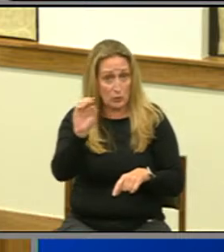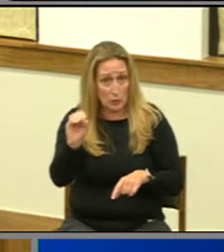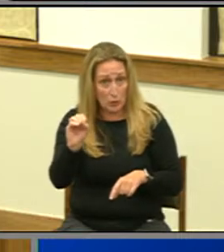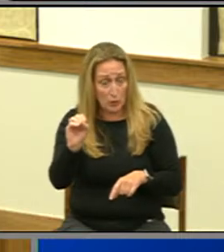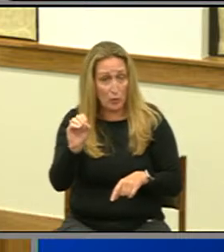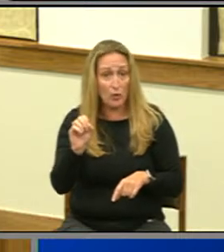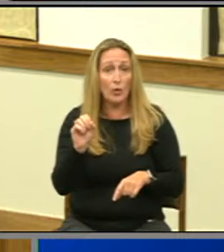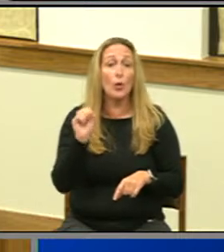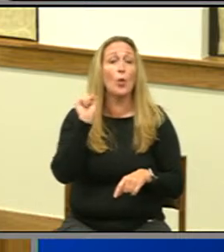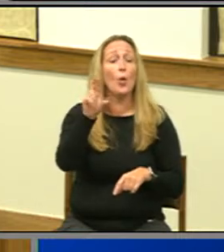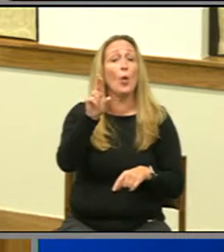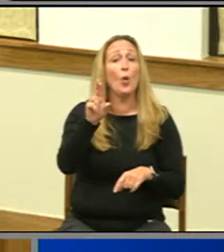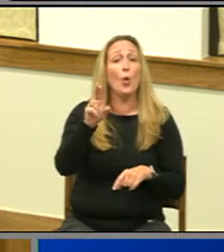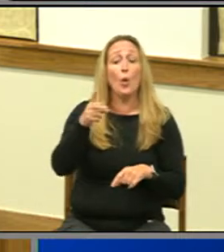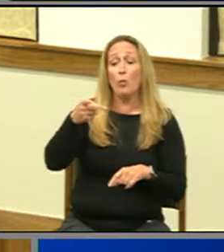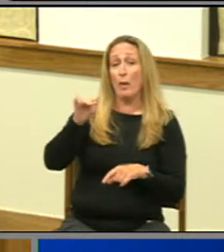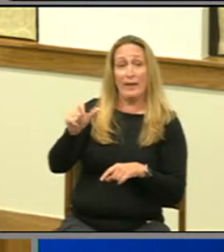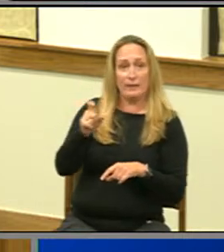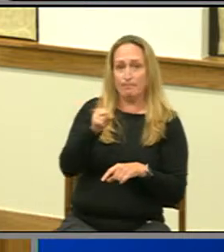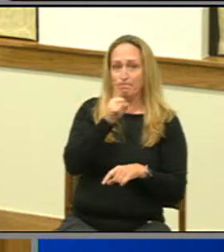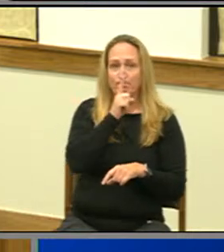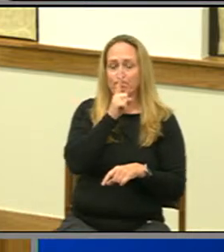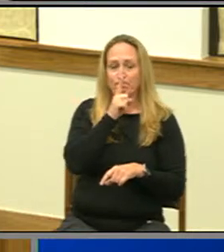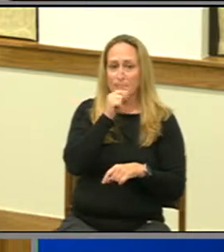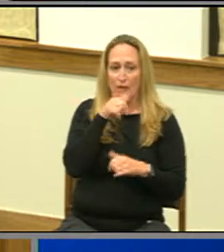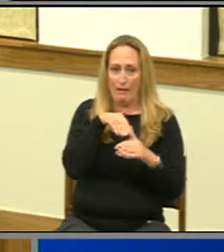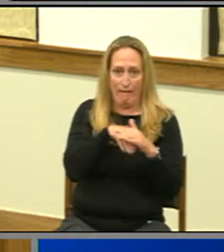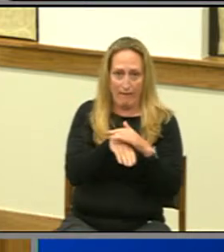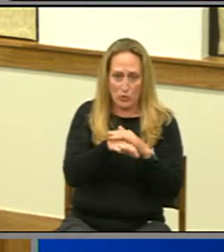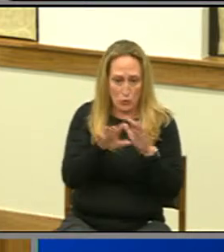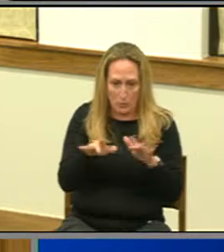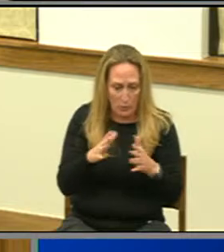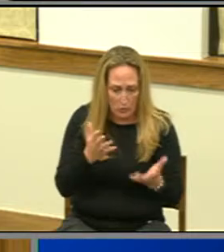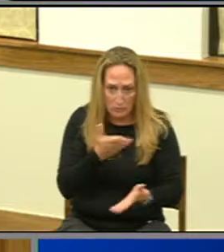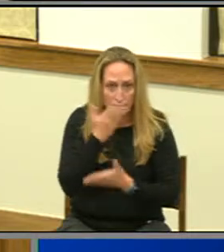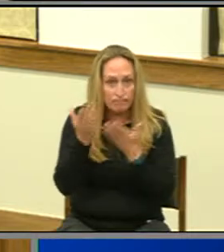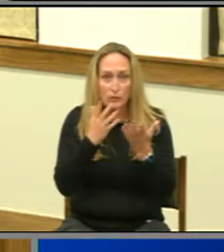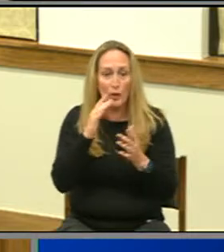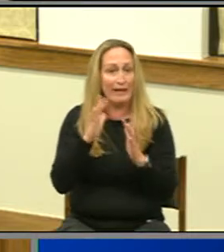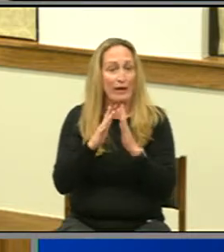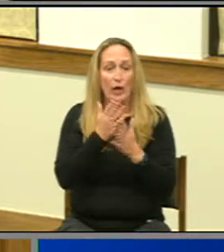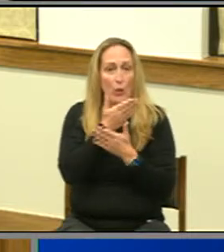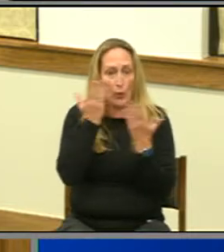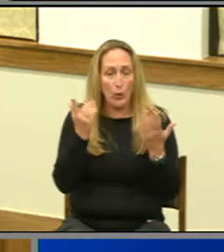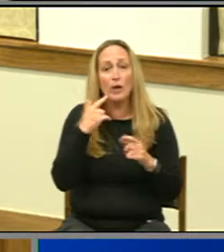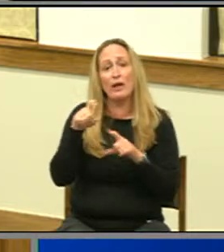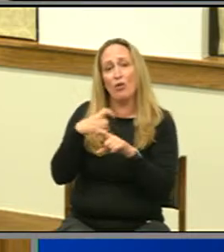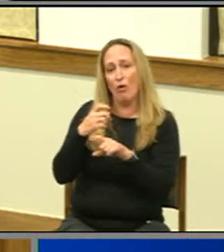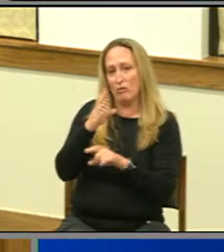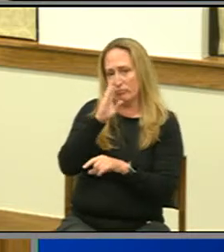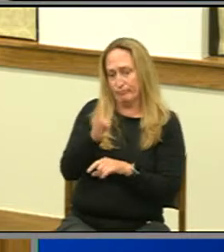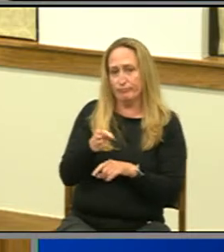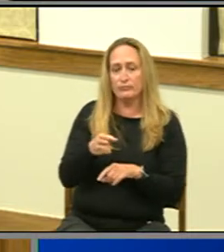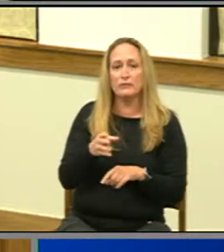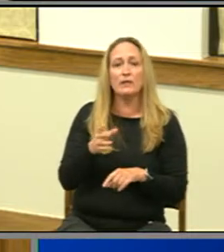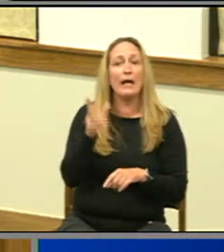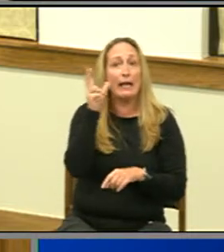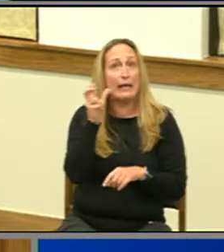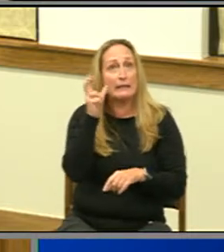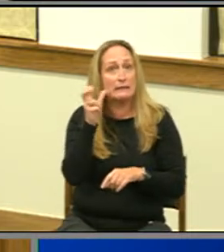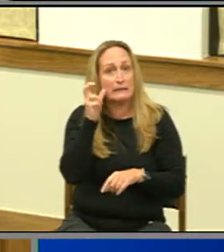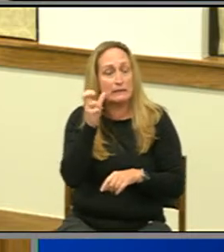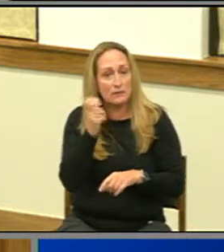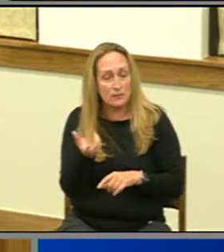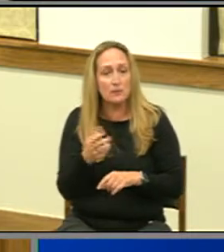818-937-8100. For the public who doesn't have access to the computer or the internet, they can call us and listen to the